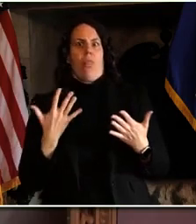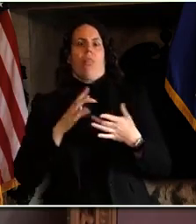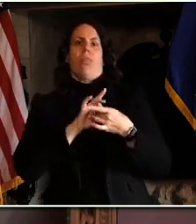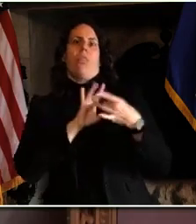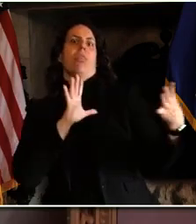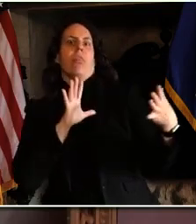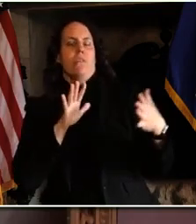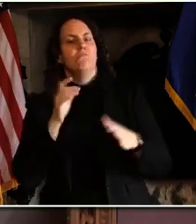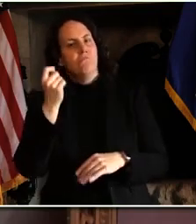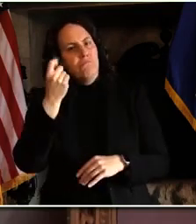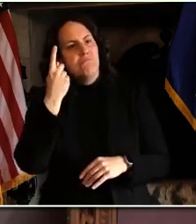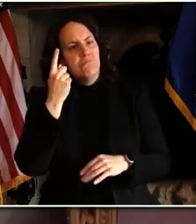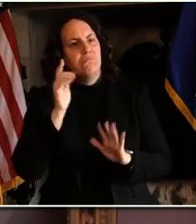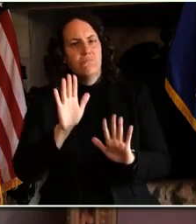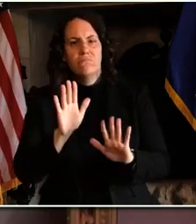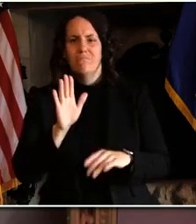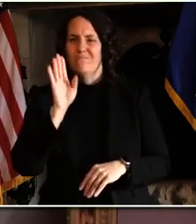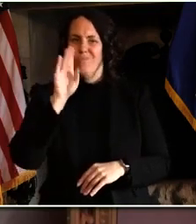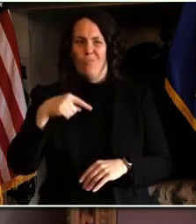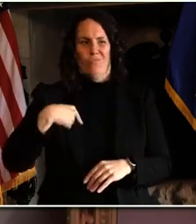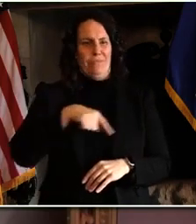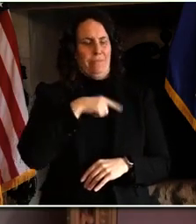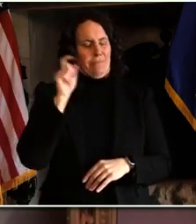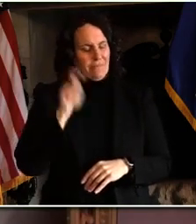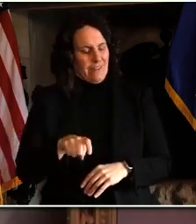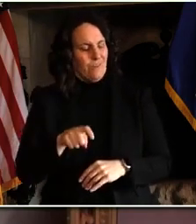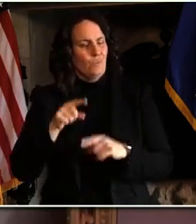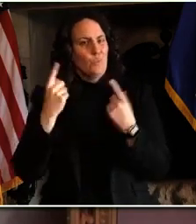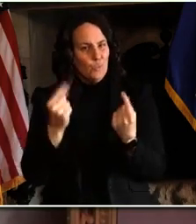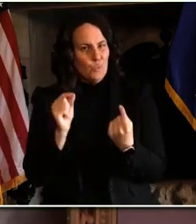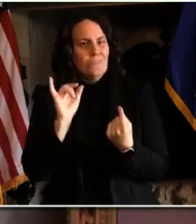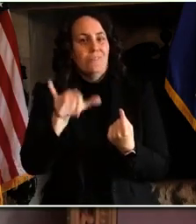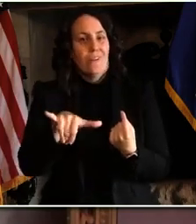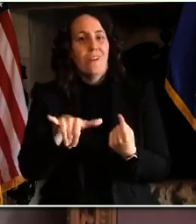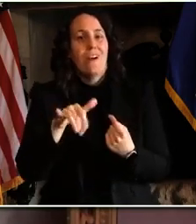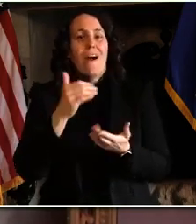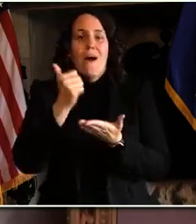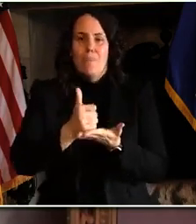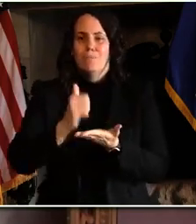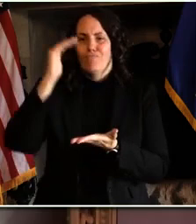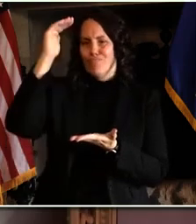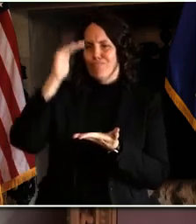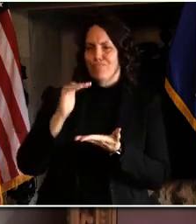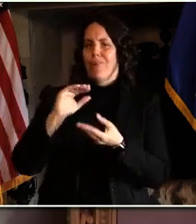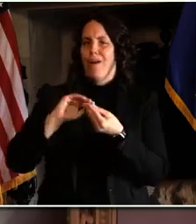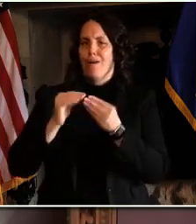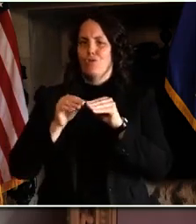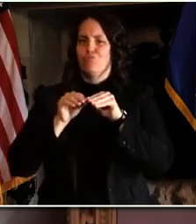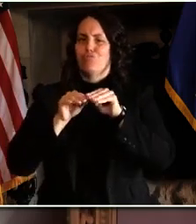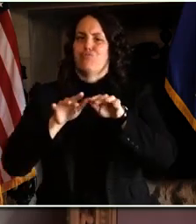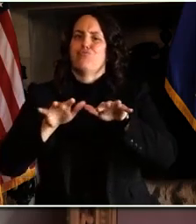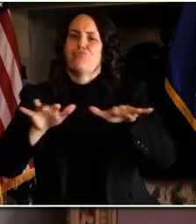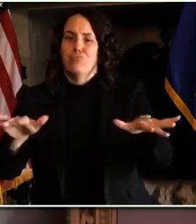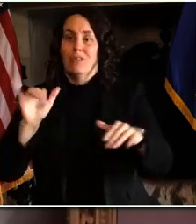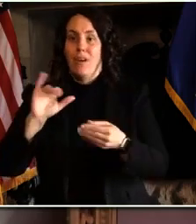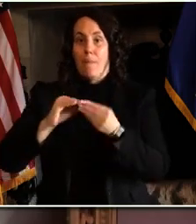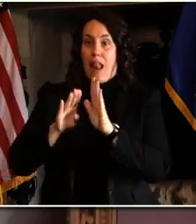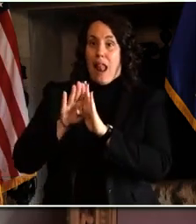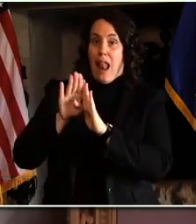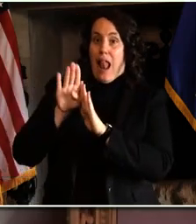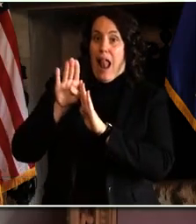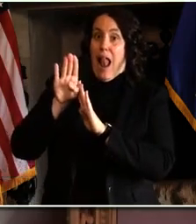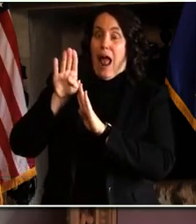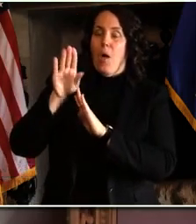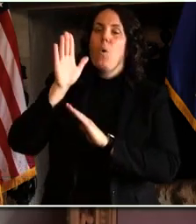stop the spread of the disease and to flatten the curve. So thank you very much. It's hard work, and I know it is, but it will pay